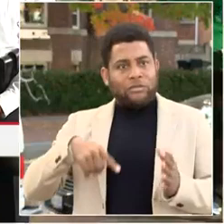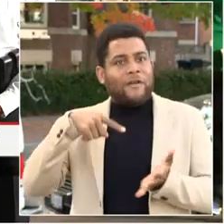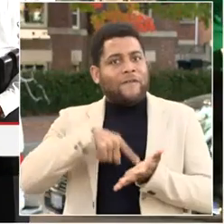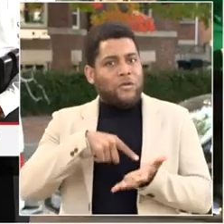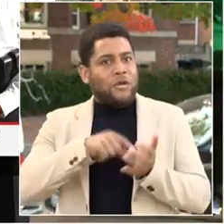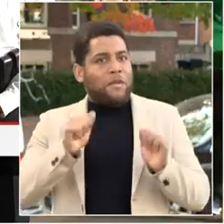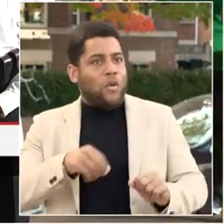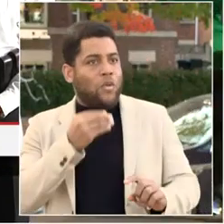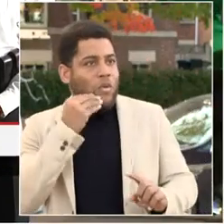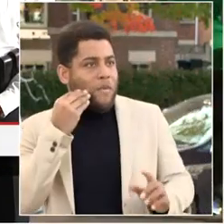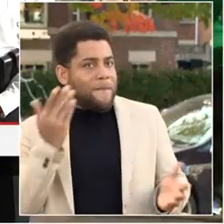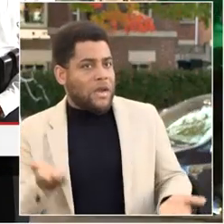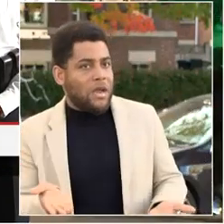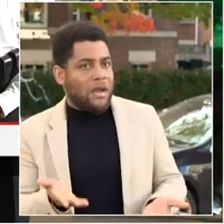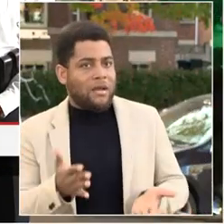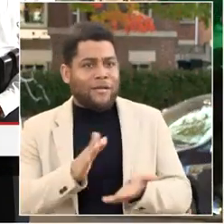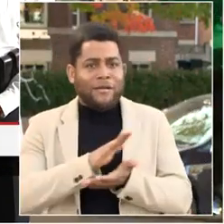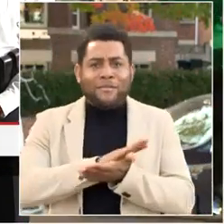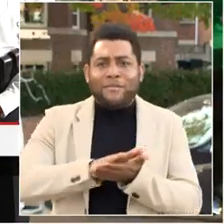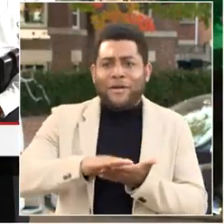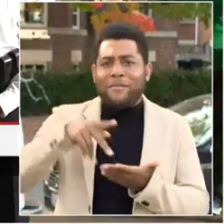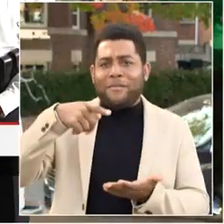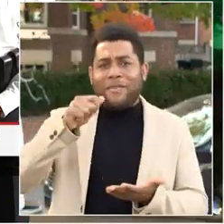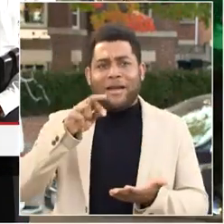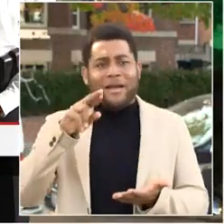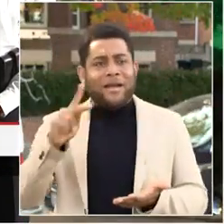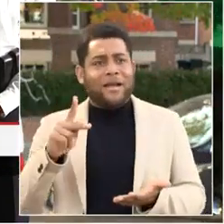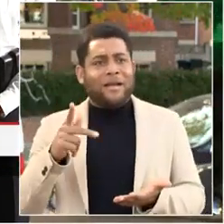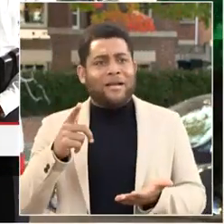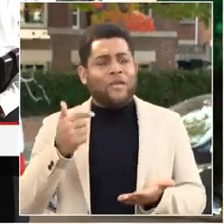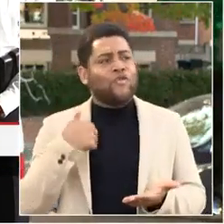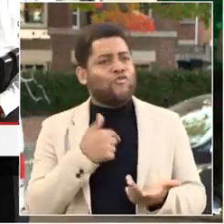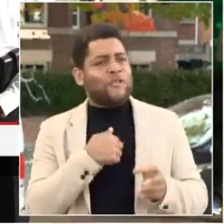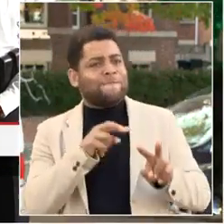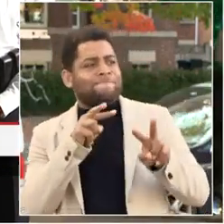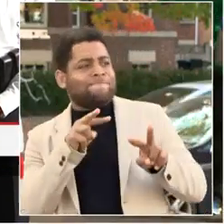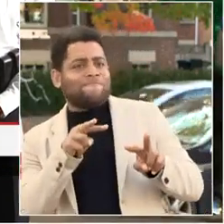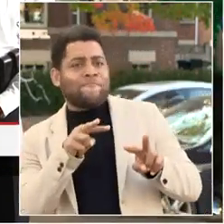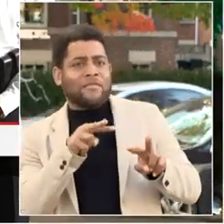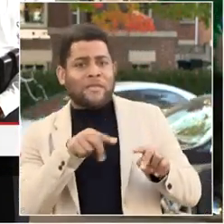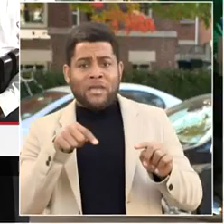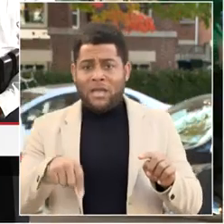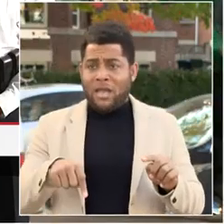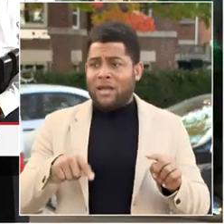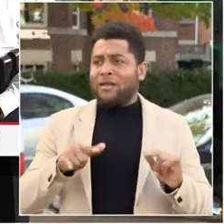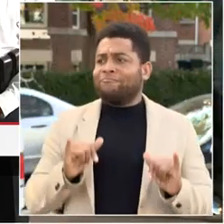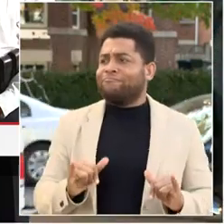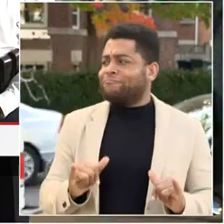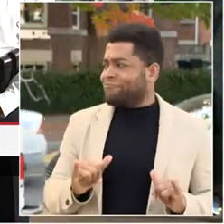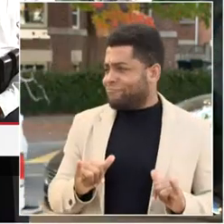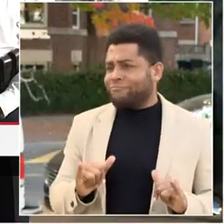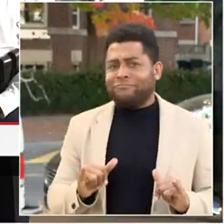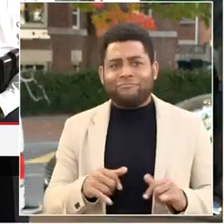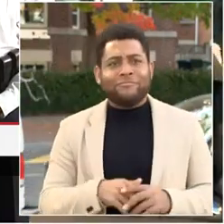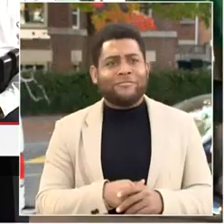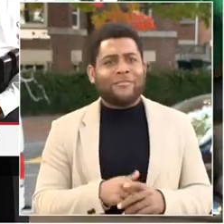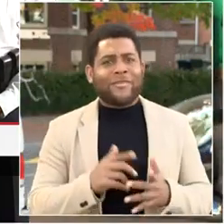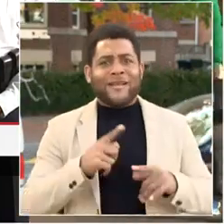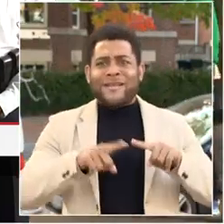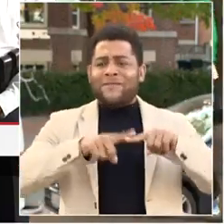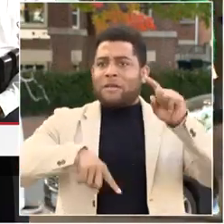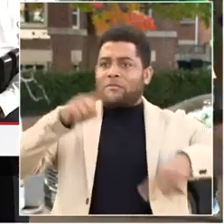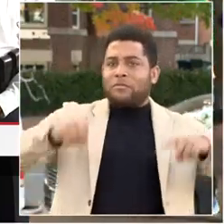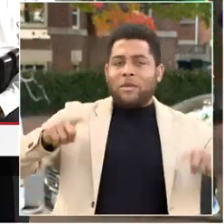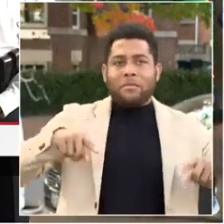street. In other words, we are looking to a future in which our neighborhood remains a place where all kinds of people at all stages of life can live